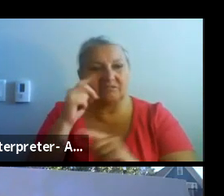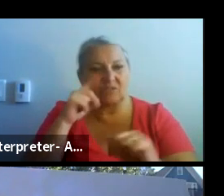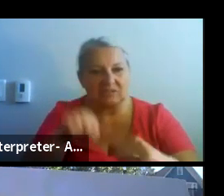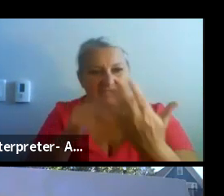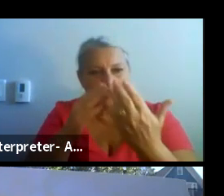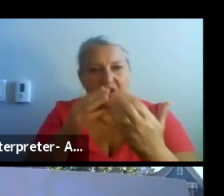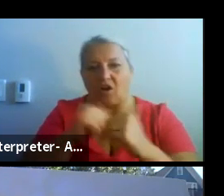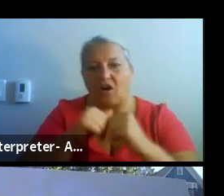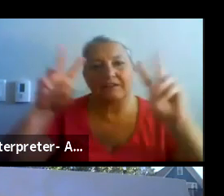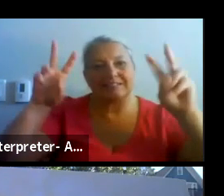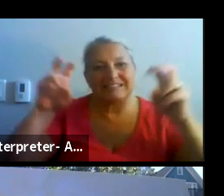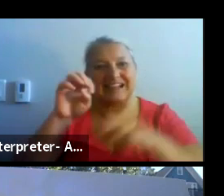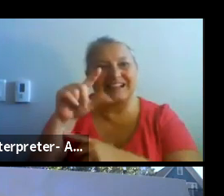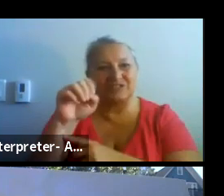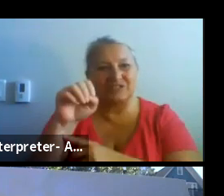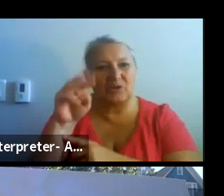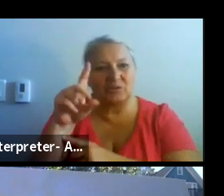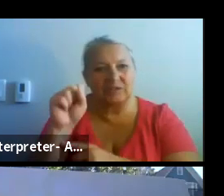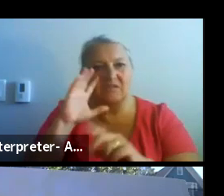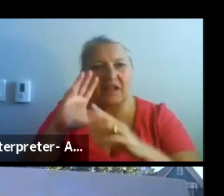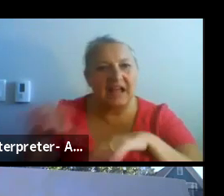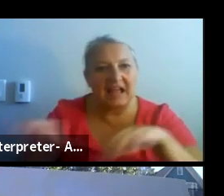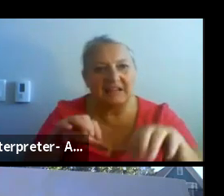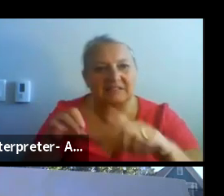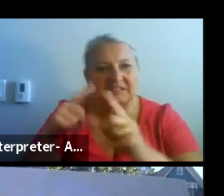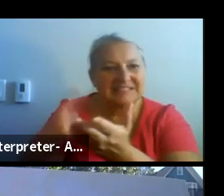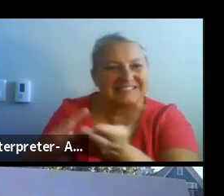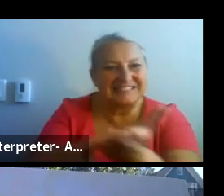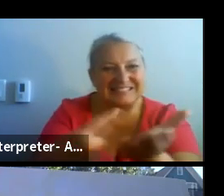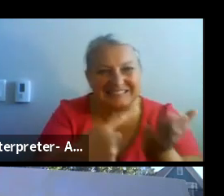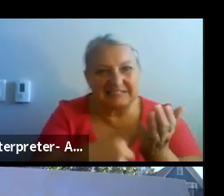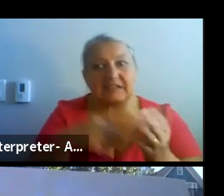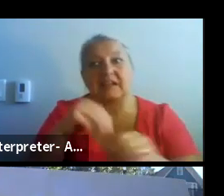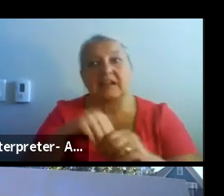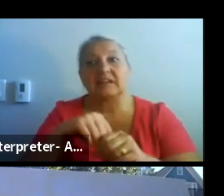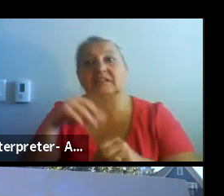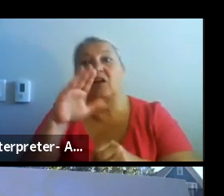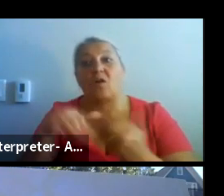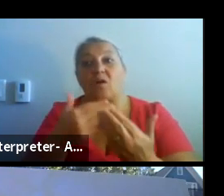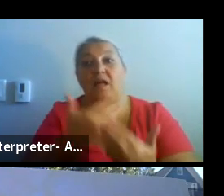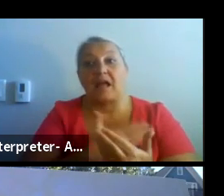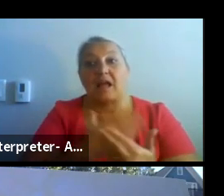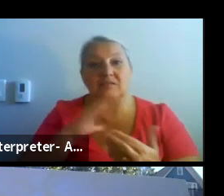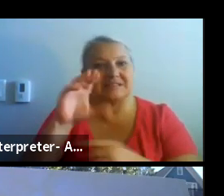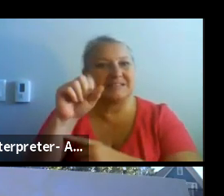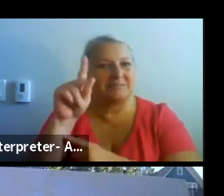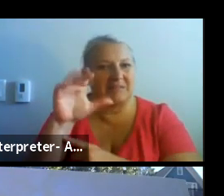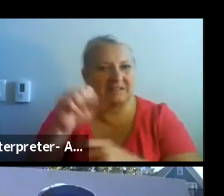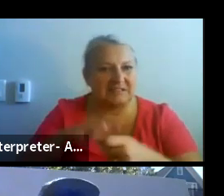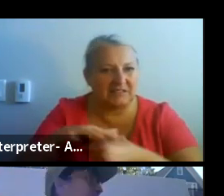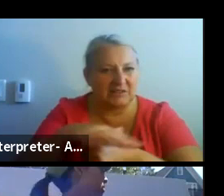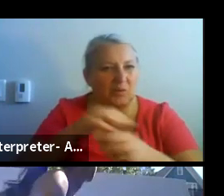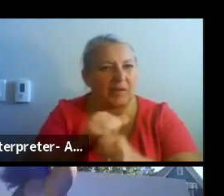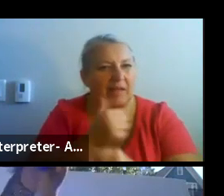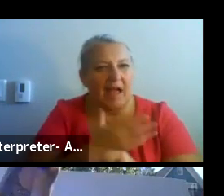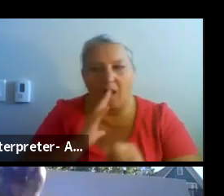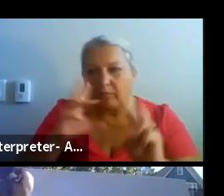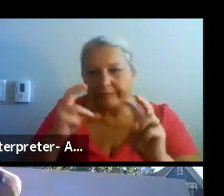edge of the woods, activating the discussion of irreconcilable spaces through embodied creative